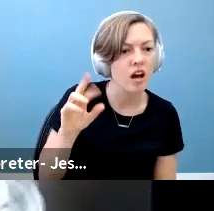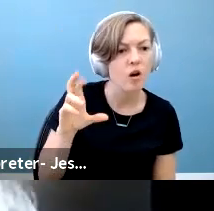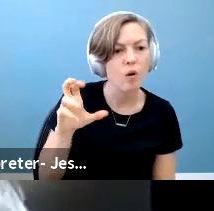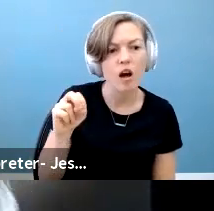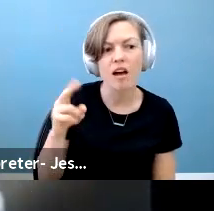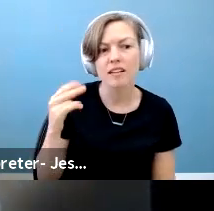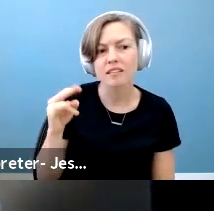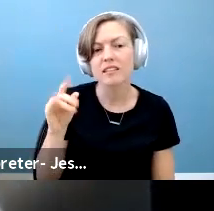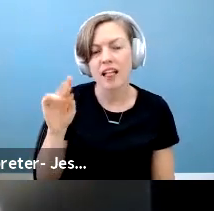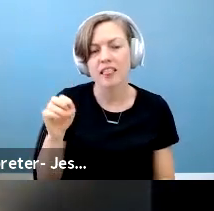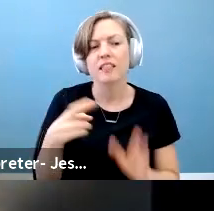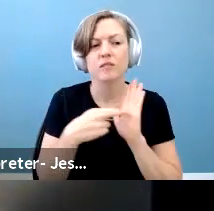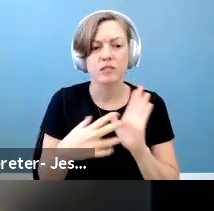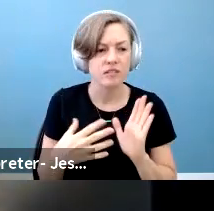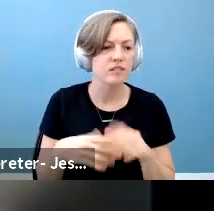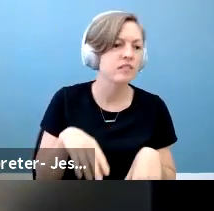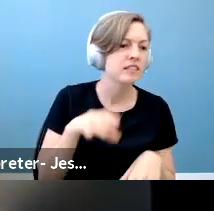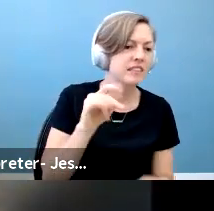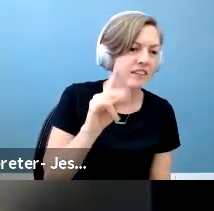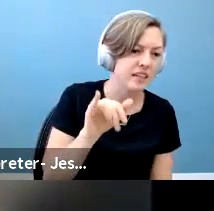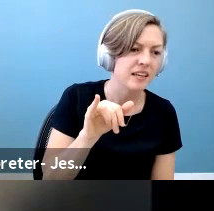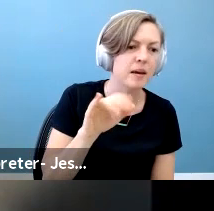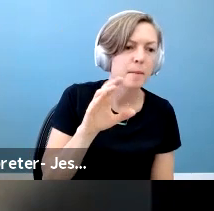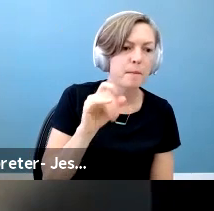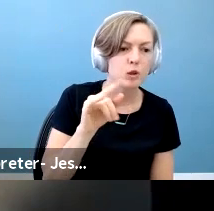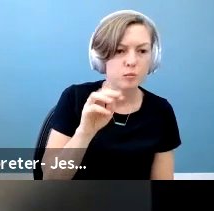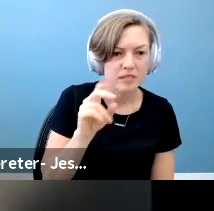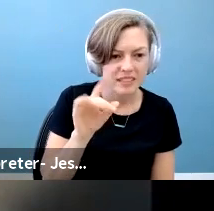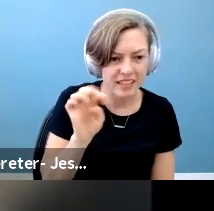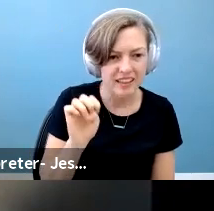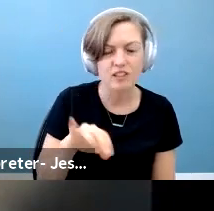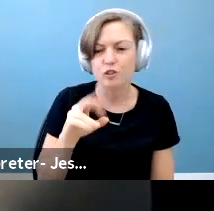House Representative Tiffany Blumley, Judy Dow, thank you very much.